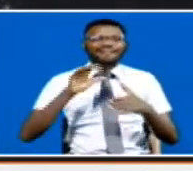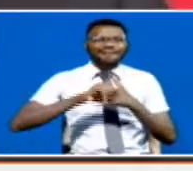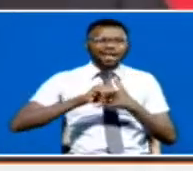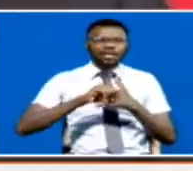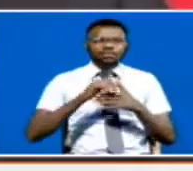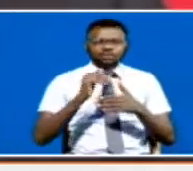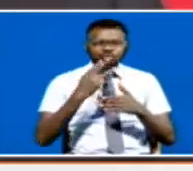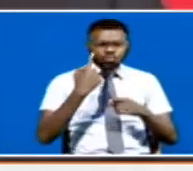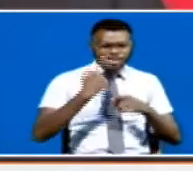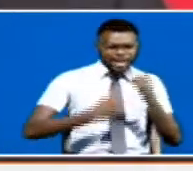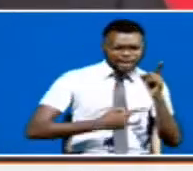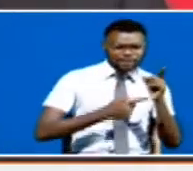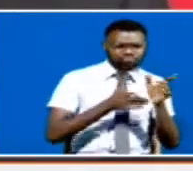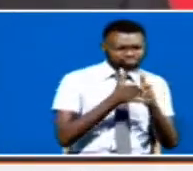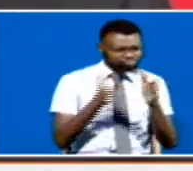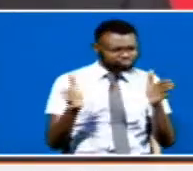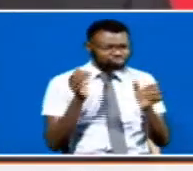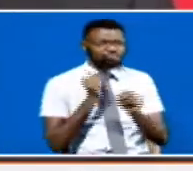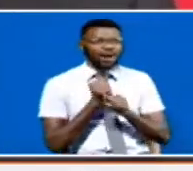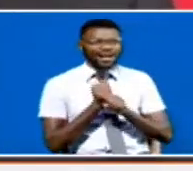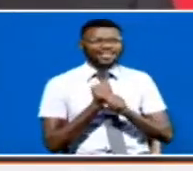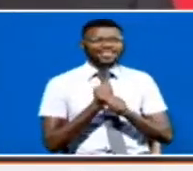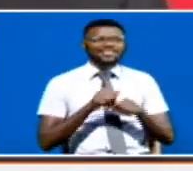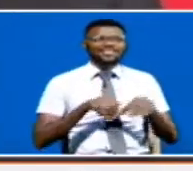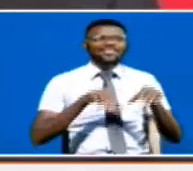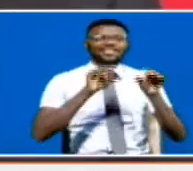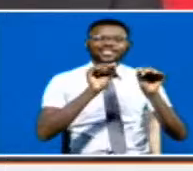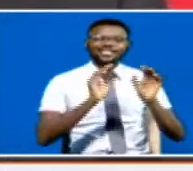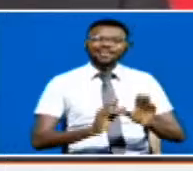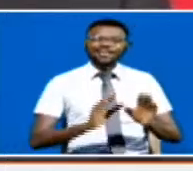2 years. I'm a walimu, sorry, wa JSS.